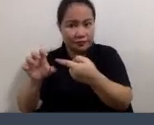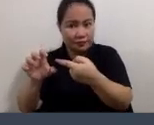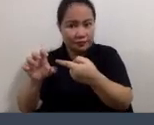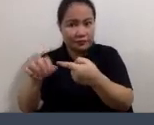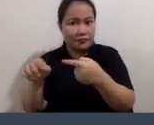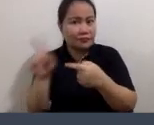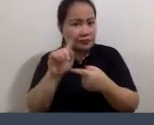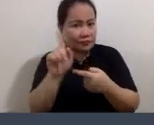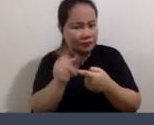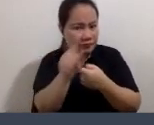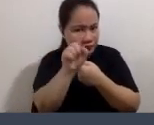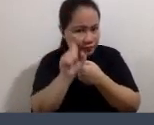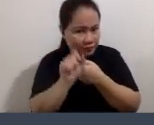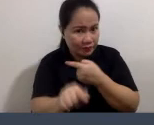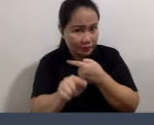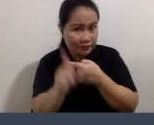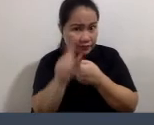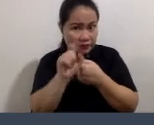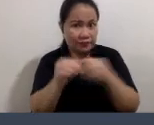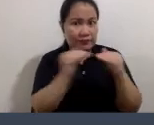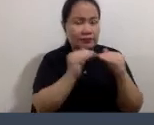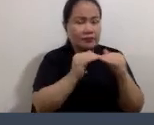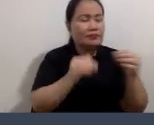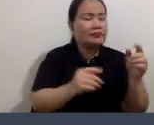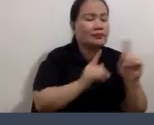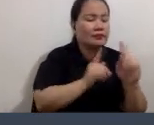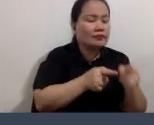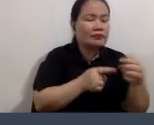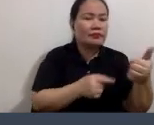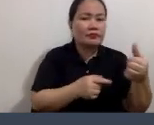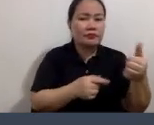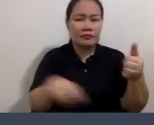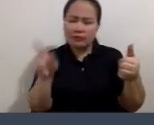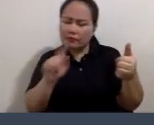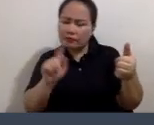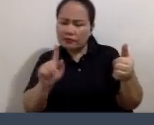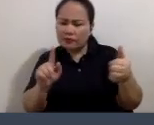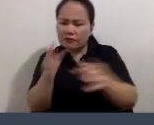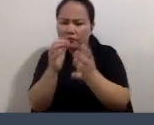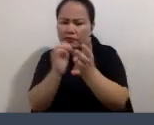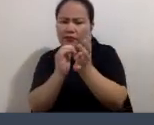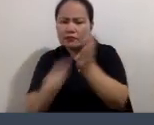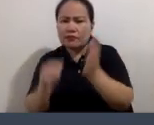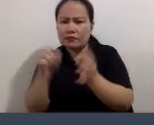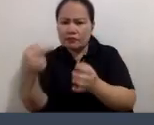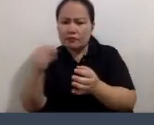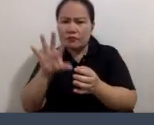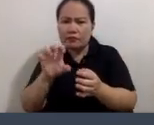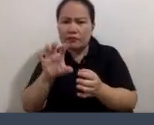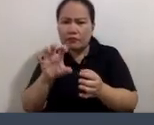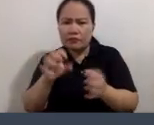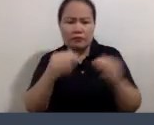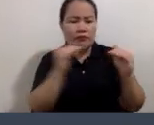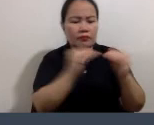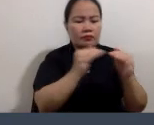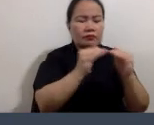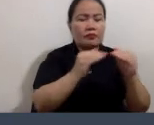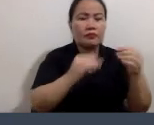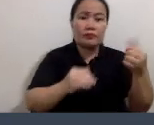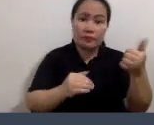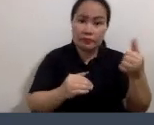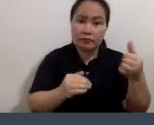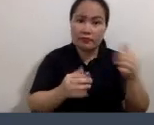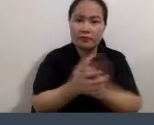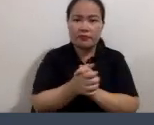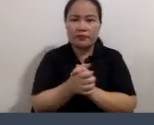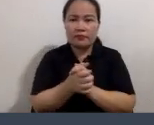15 minus, ang sagot daw ay 10. So, ibig sabihin, ano daw ang isa-subtract natin sa negative 15